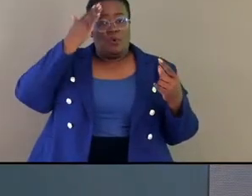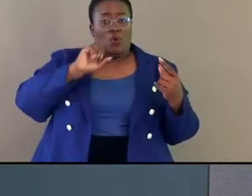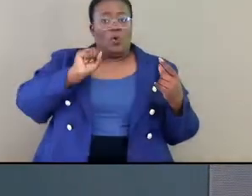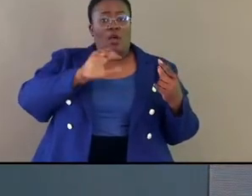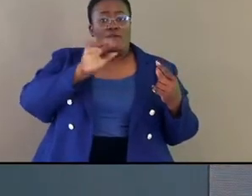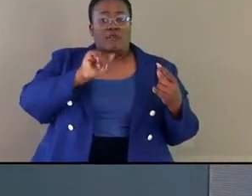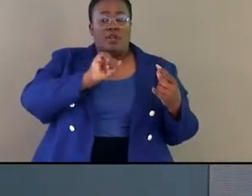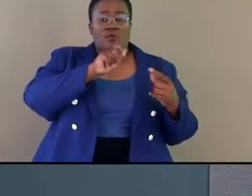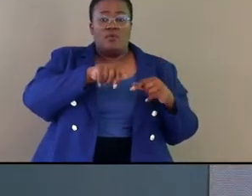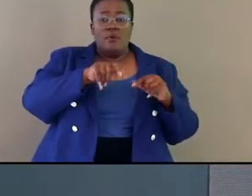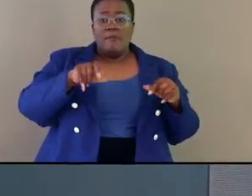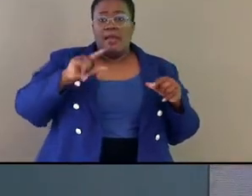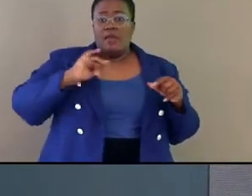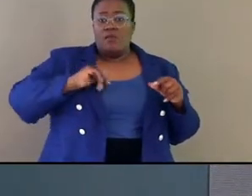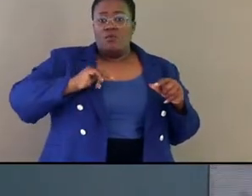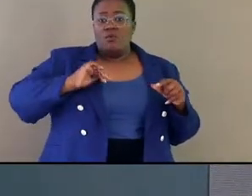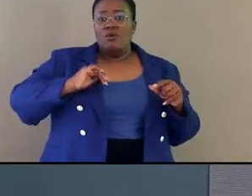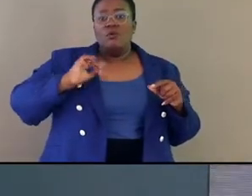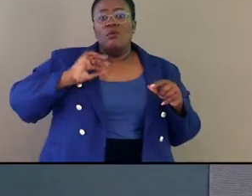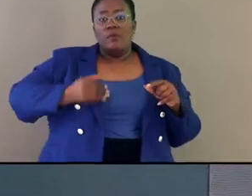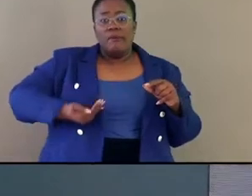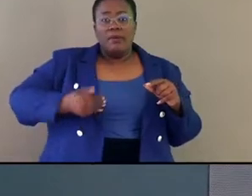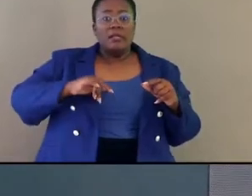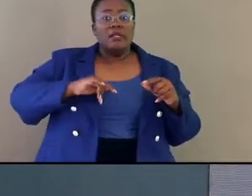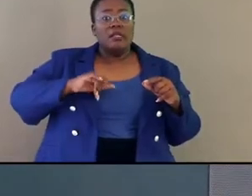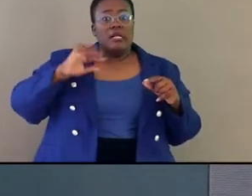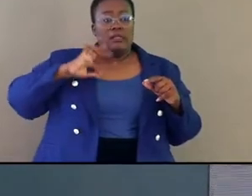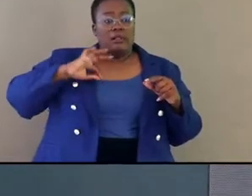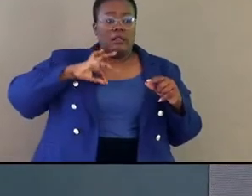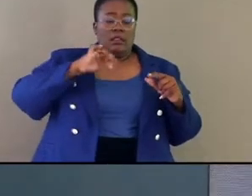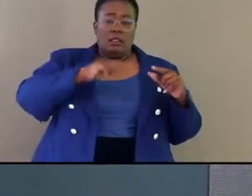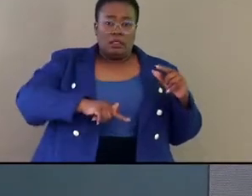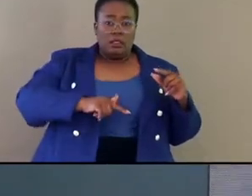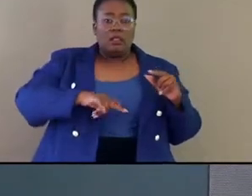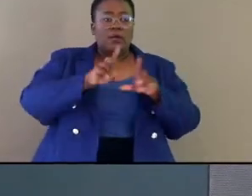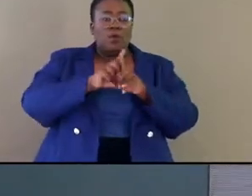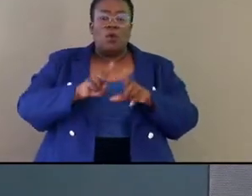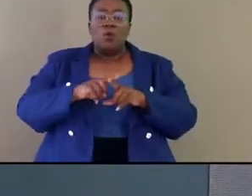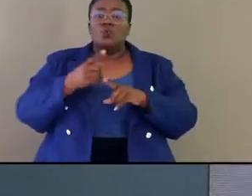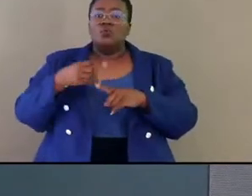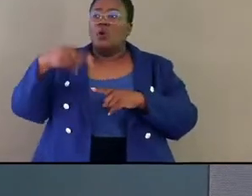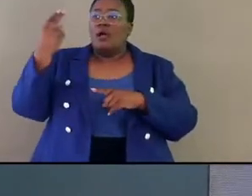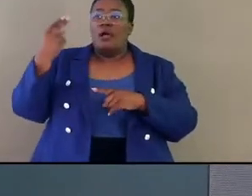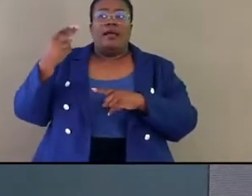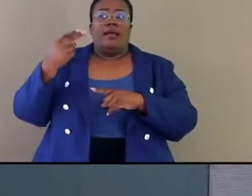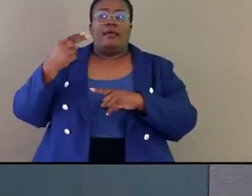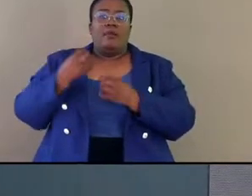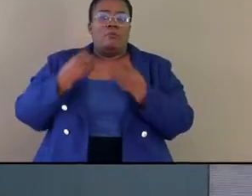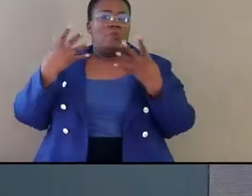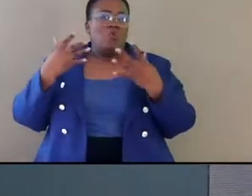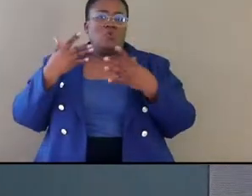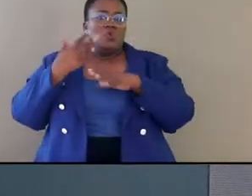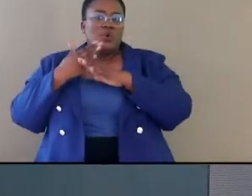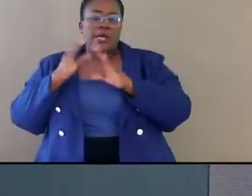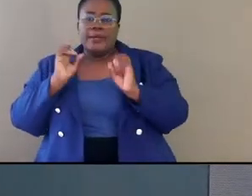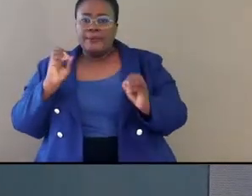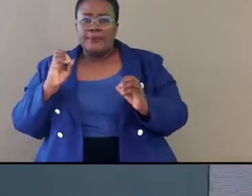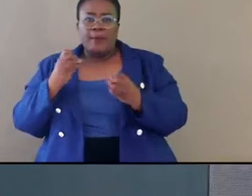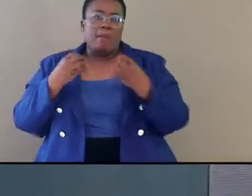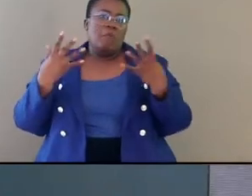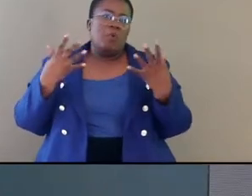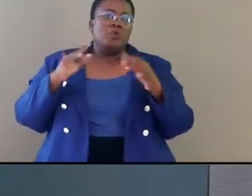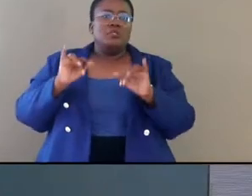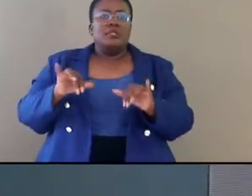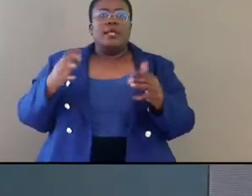have lower incomes and also have higher rates of unemployment. We know that they mostly live in rural areas and